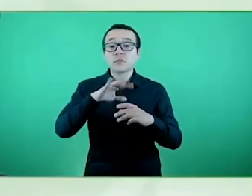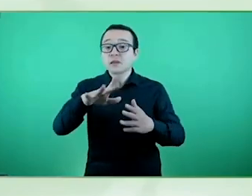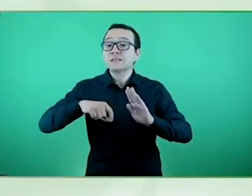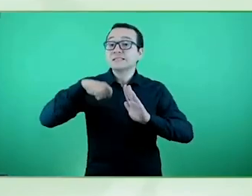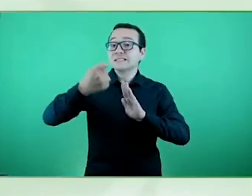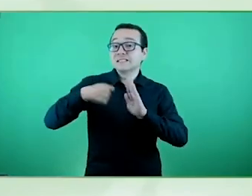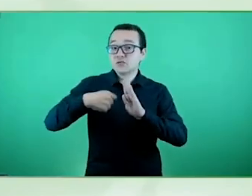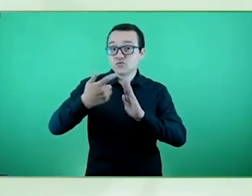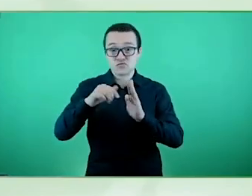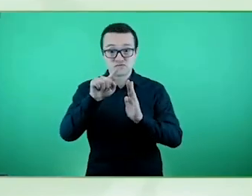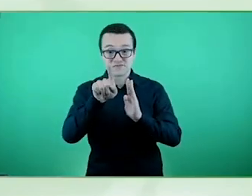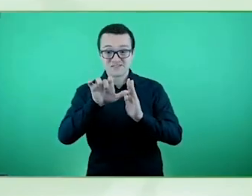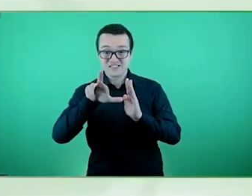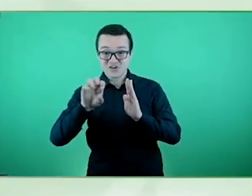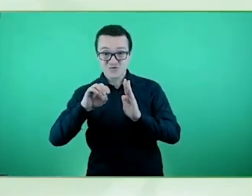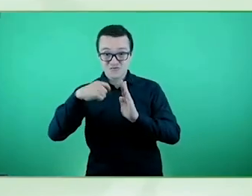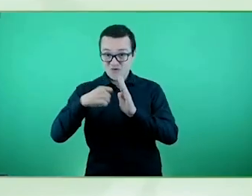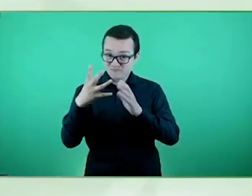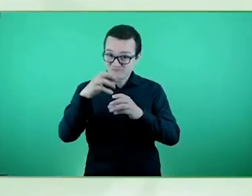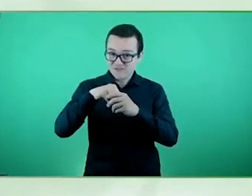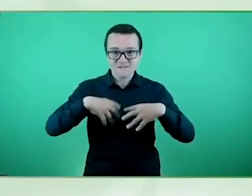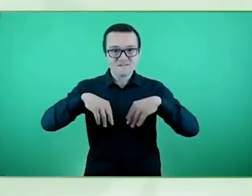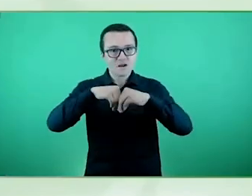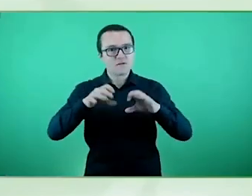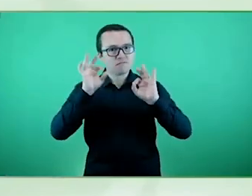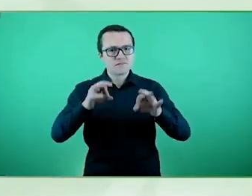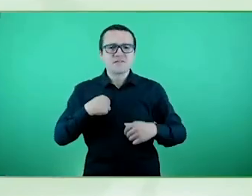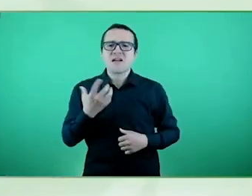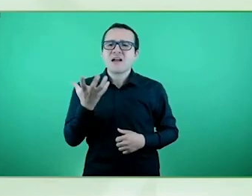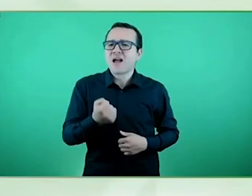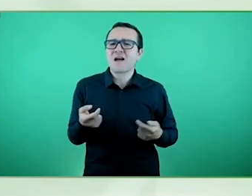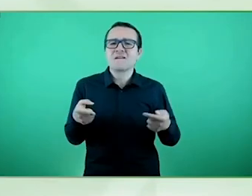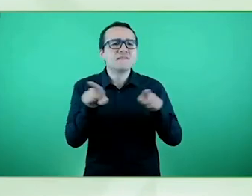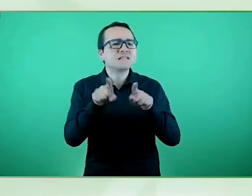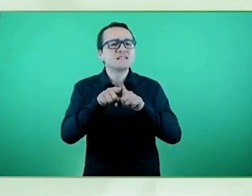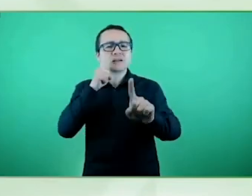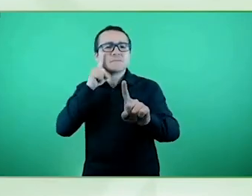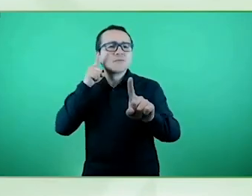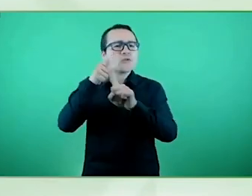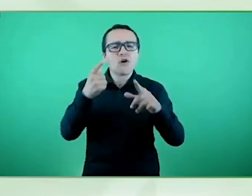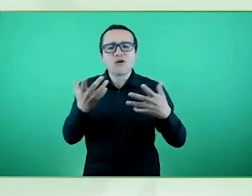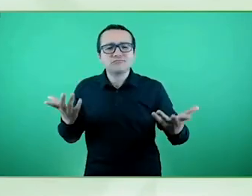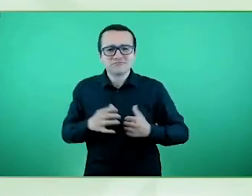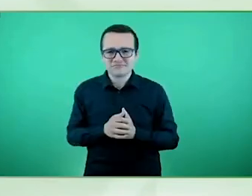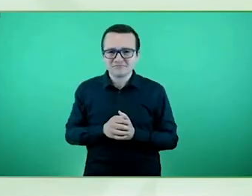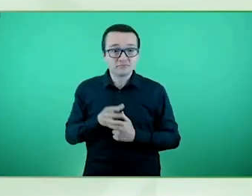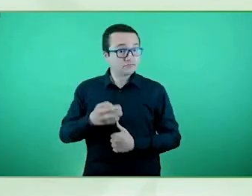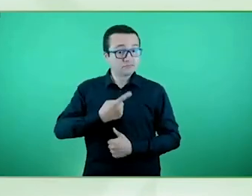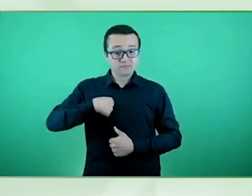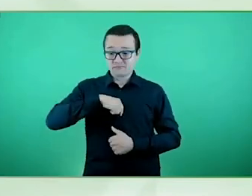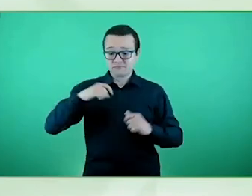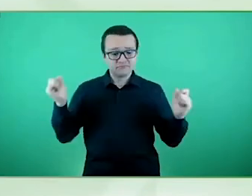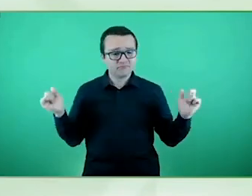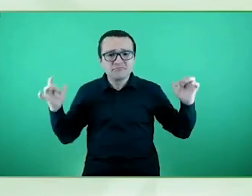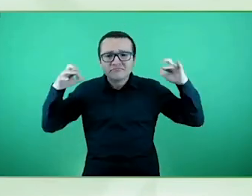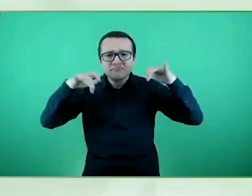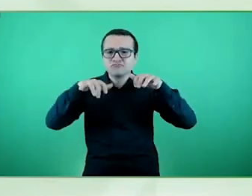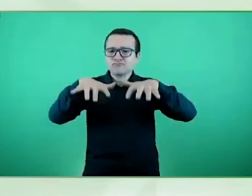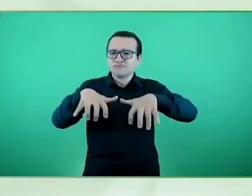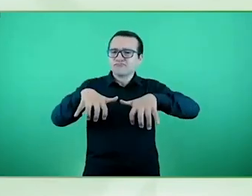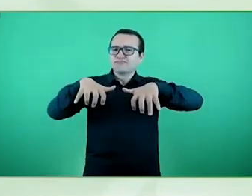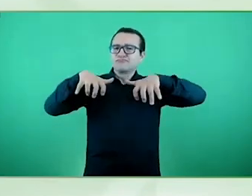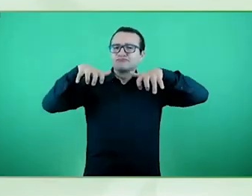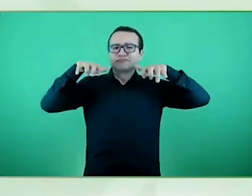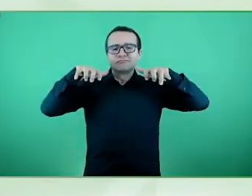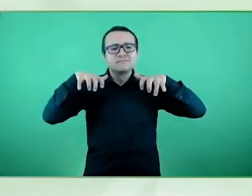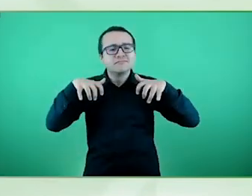the same goals, because we are sitting here, and to get inspired by